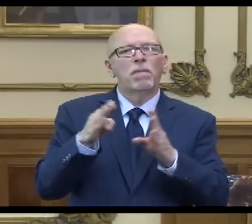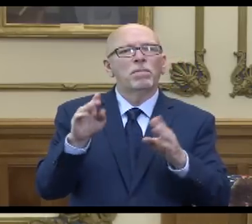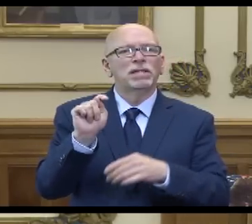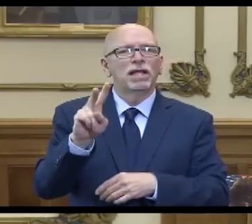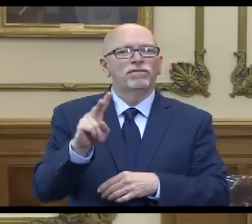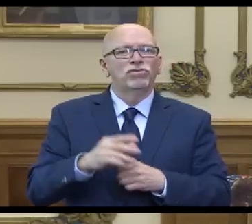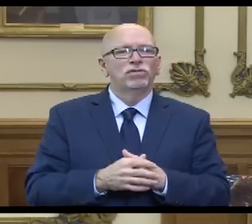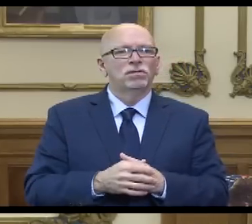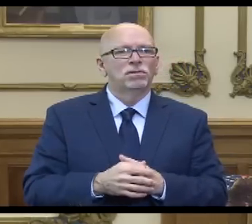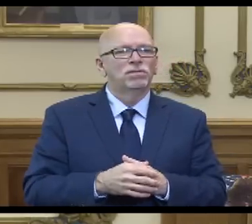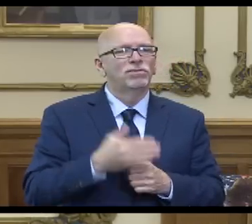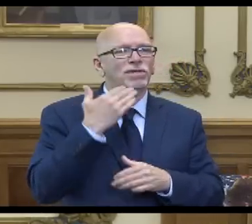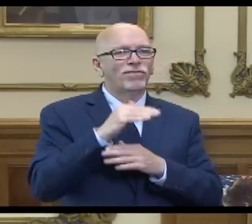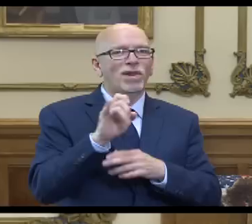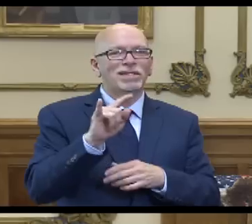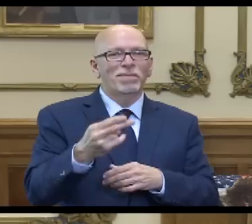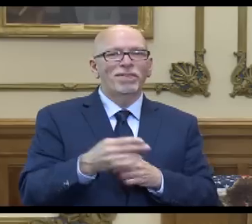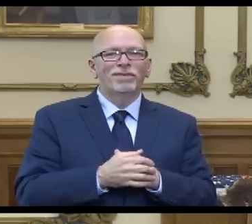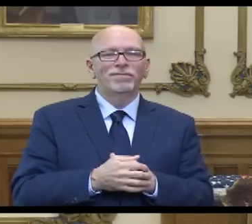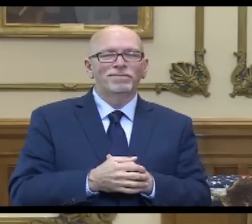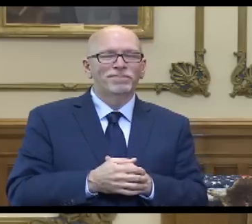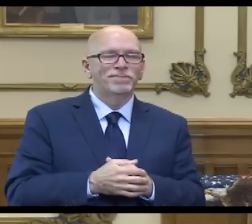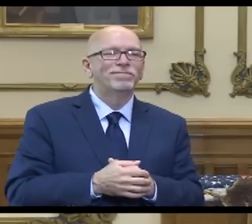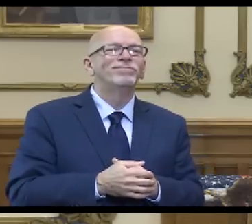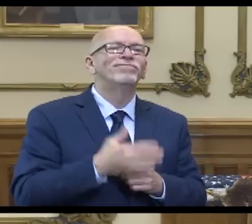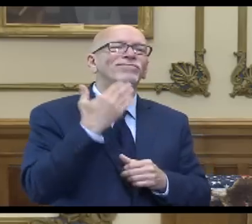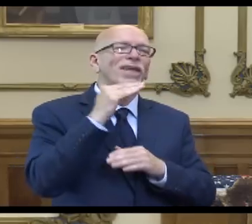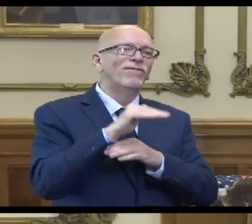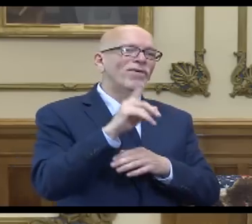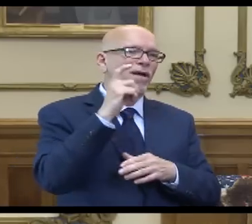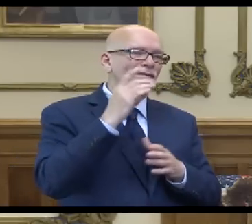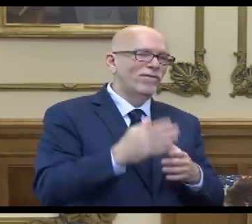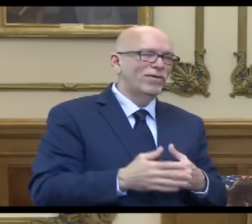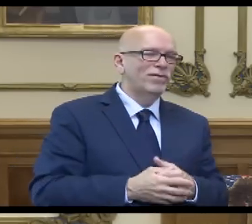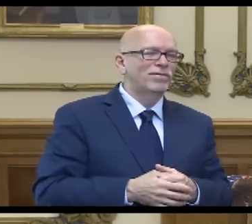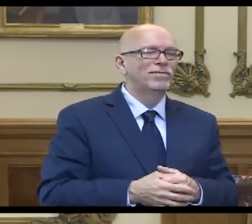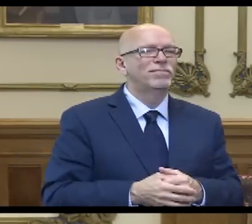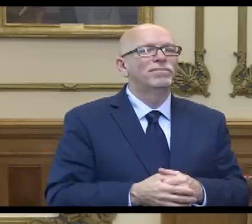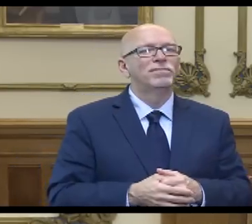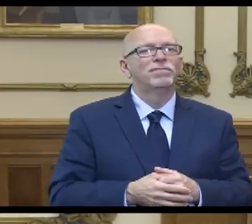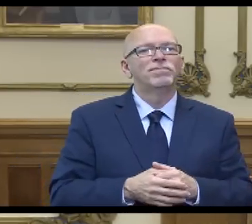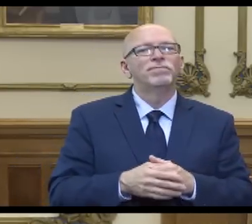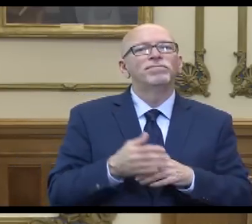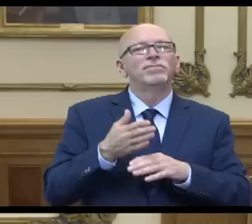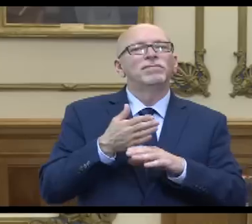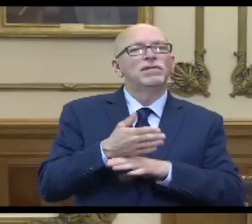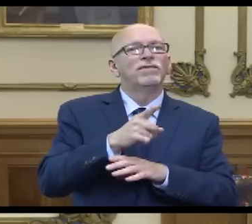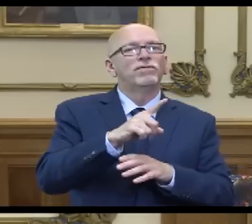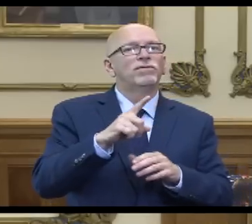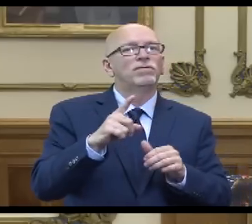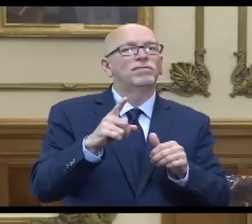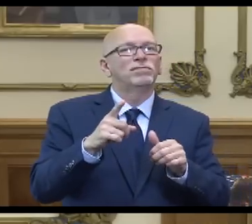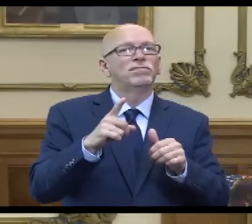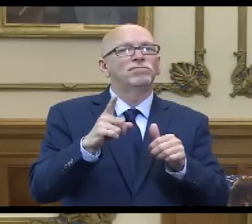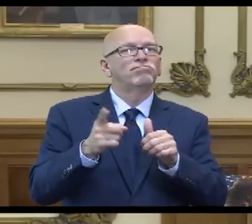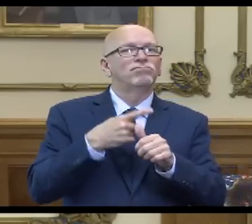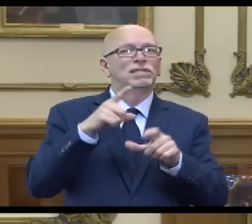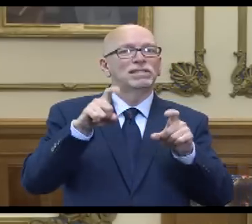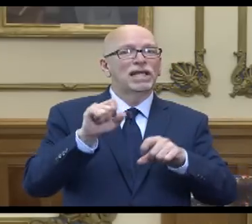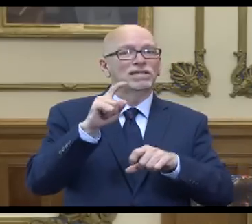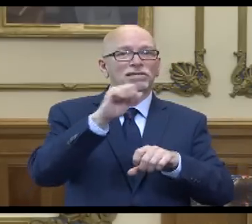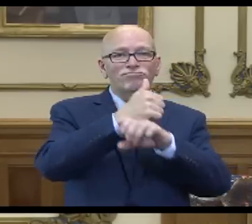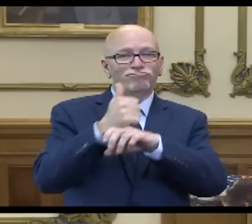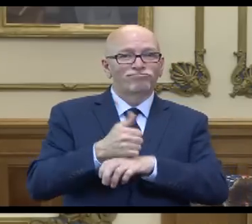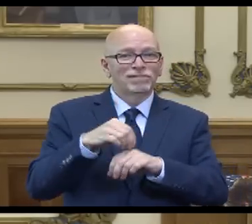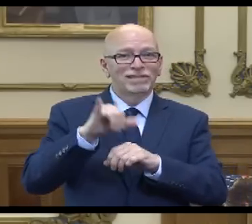Television. Good afternoon, Elizabeth. Good afternoon, Governor. At your initiative, testing sites have been set up across